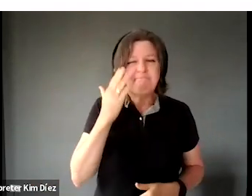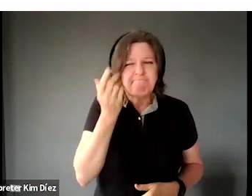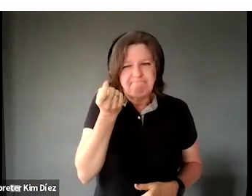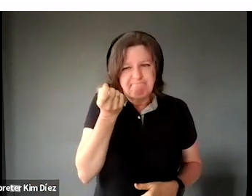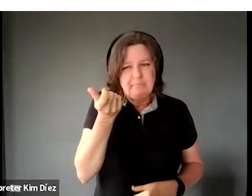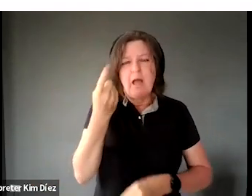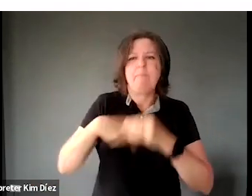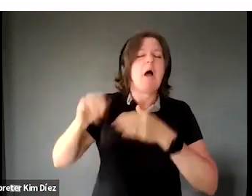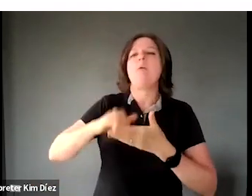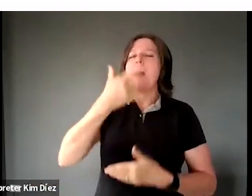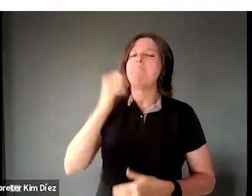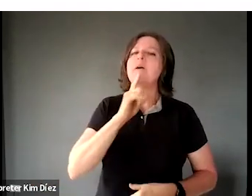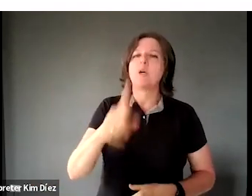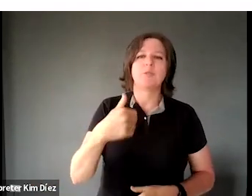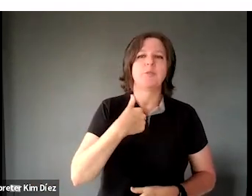or internationally?